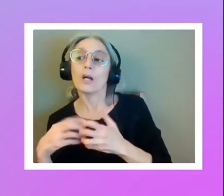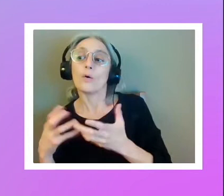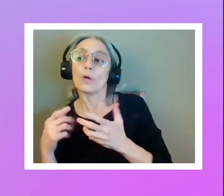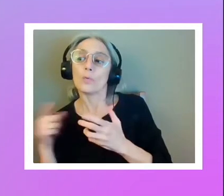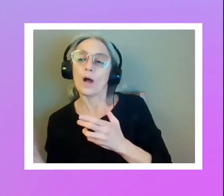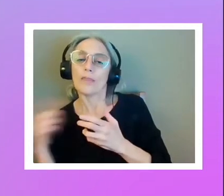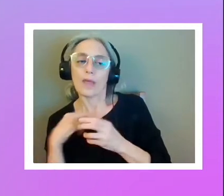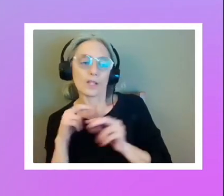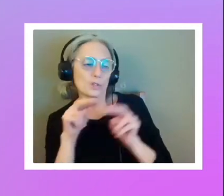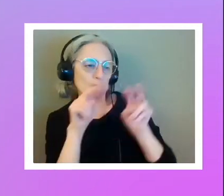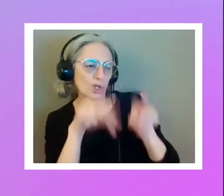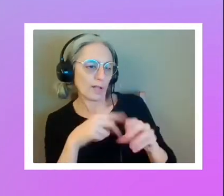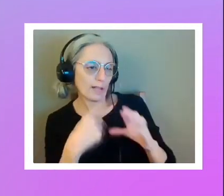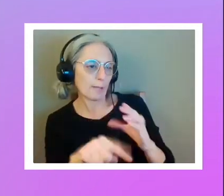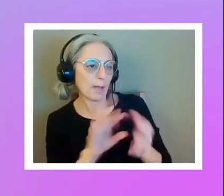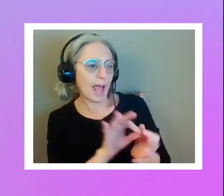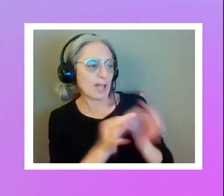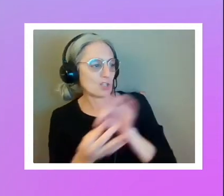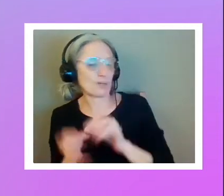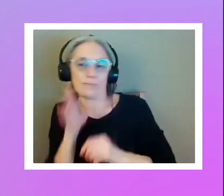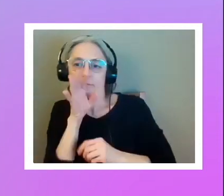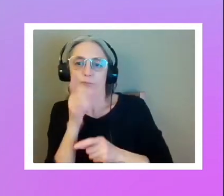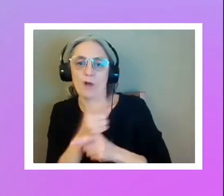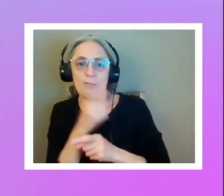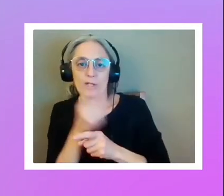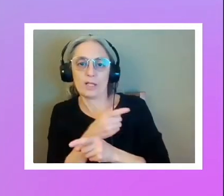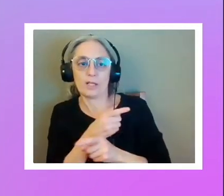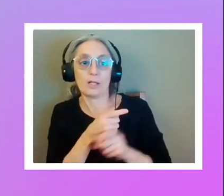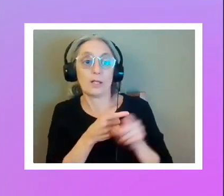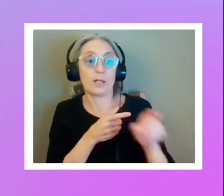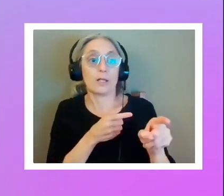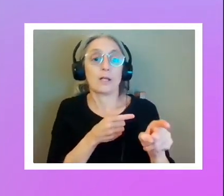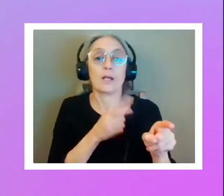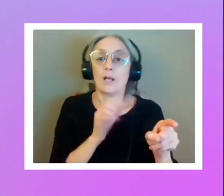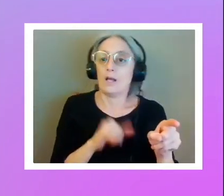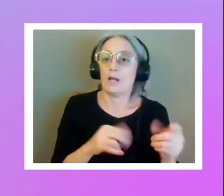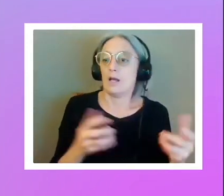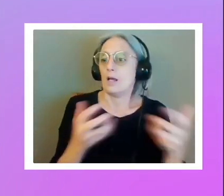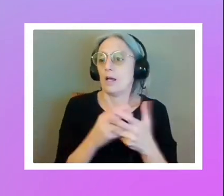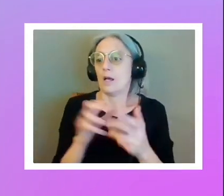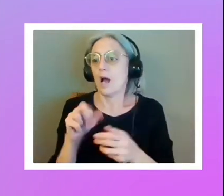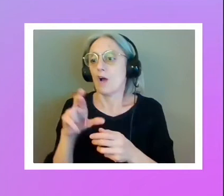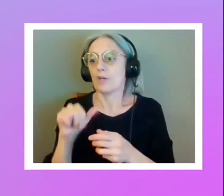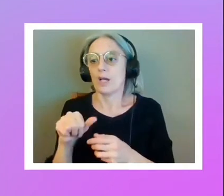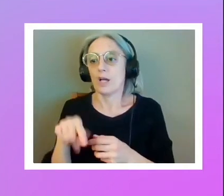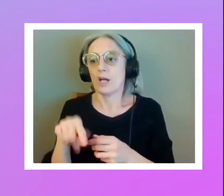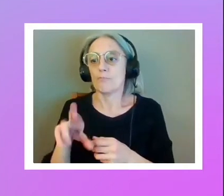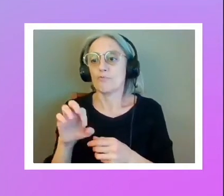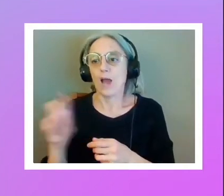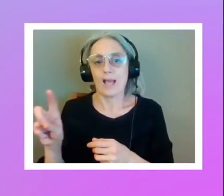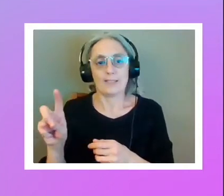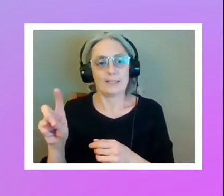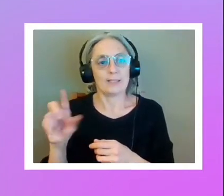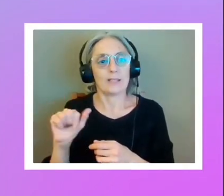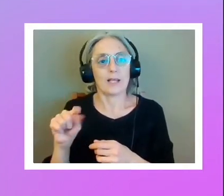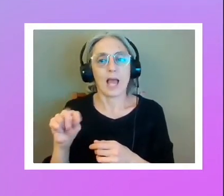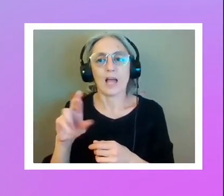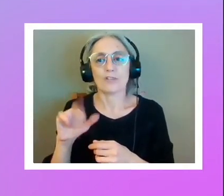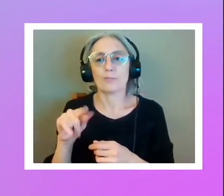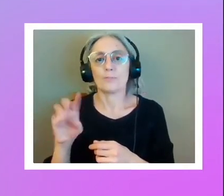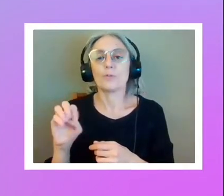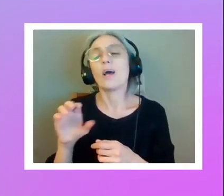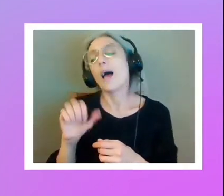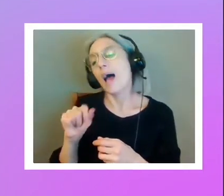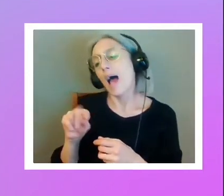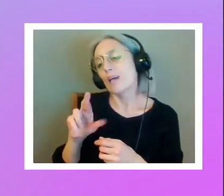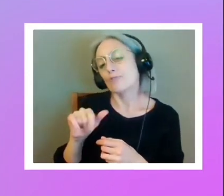properly. This role can be used in a combination with ARIA pressed attribute. So an attribute is basically like something that